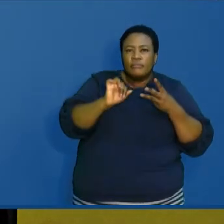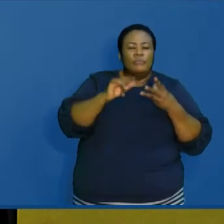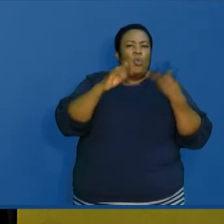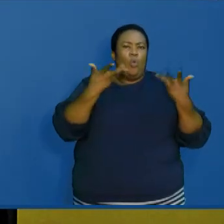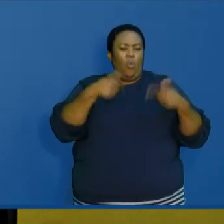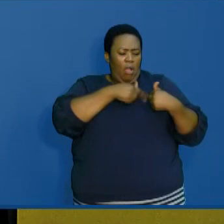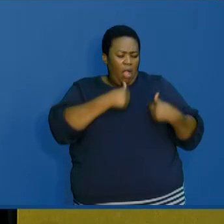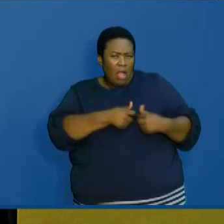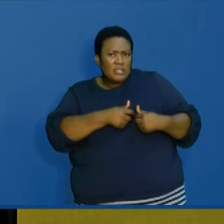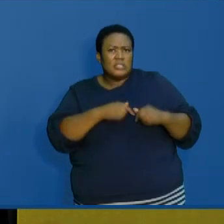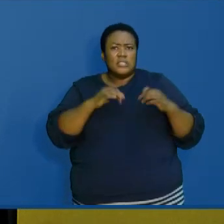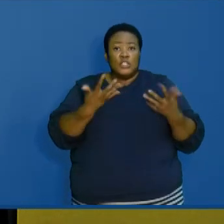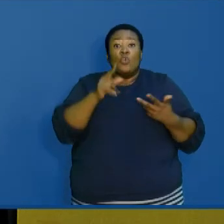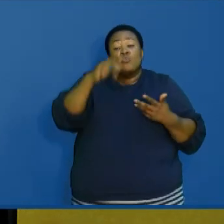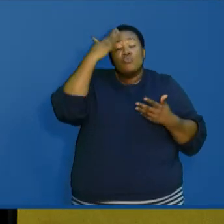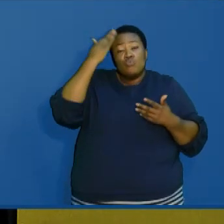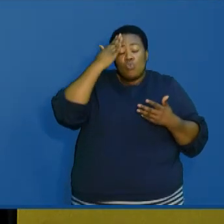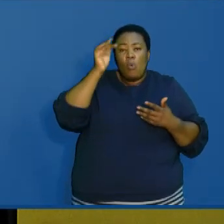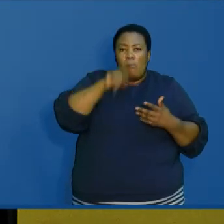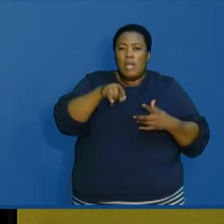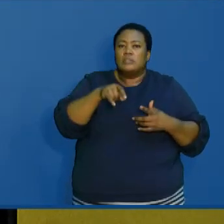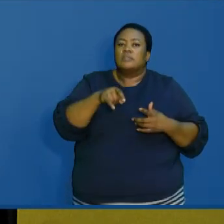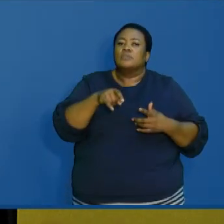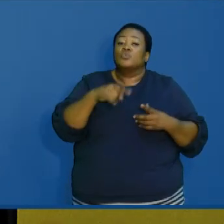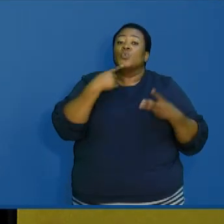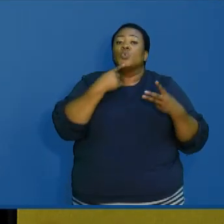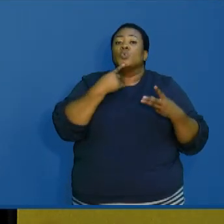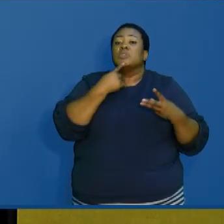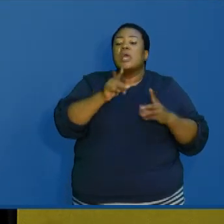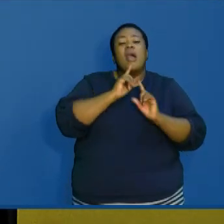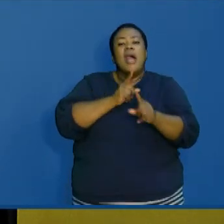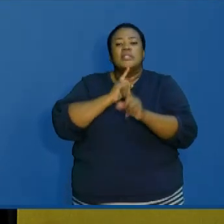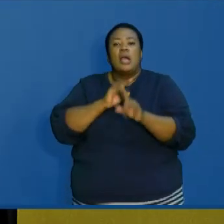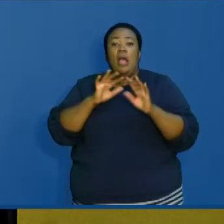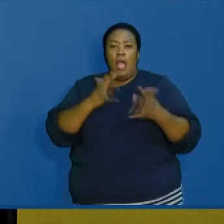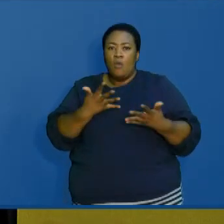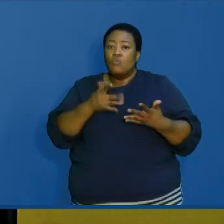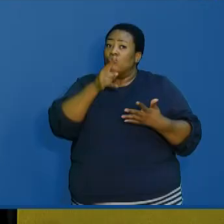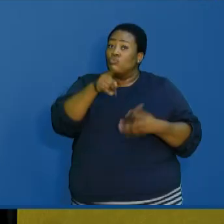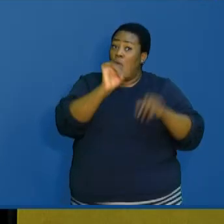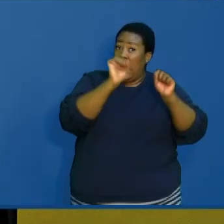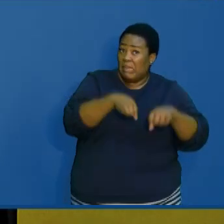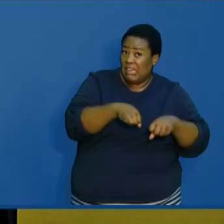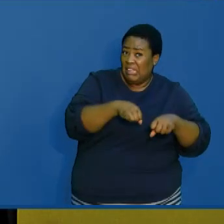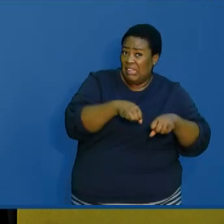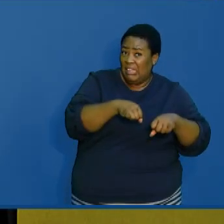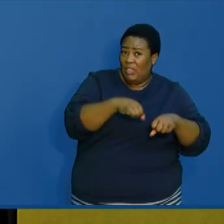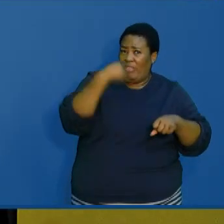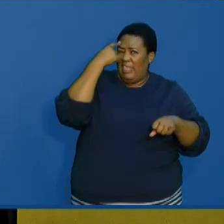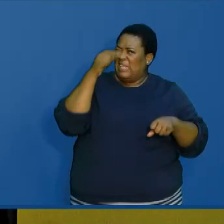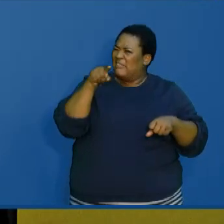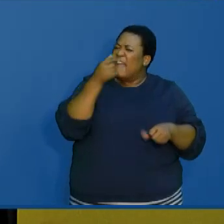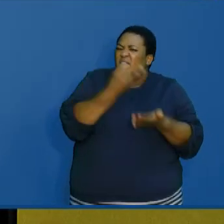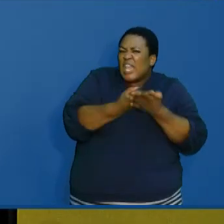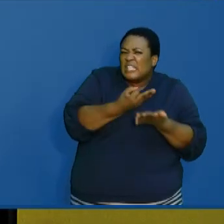You need to know, to tell the marker, do you agree? Is it a fact or